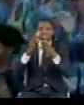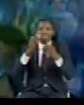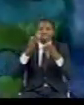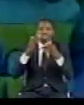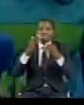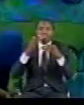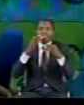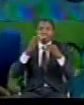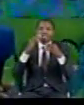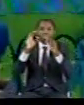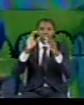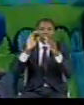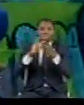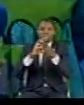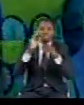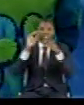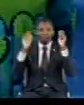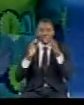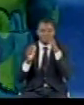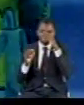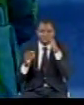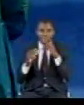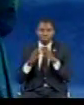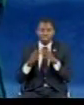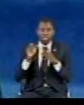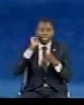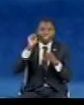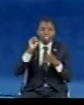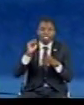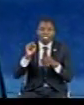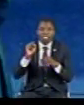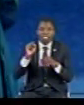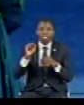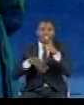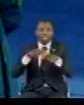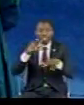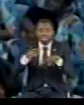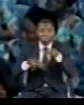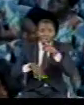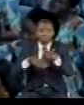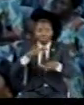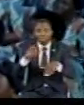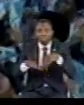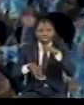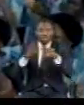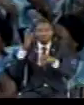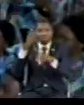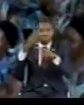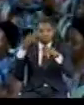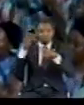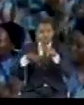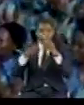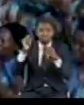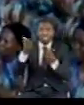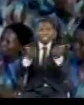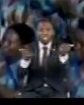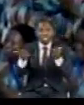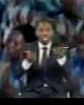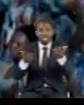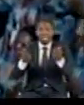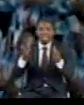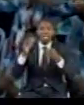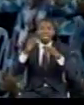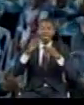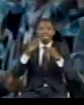back. This somebody that cannot walk, she trekked all over from the car park to this point now. As you can see, her nails